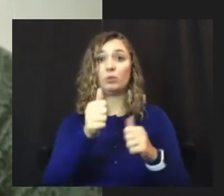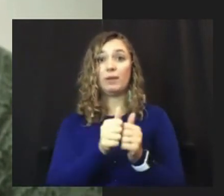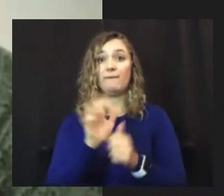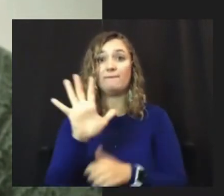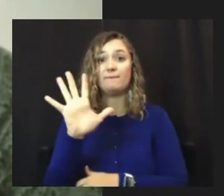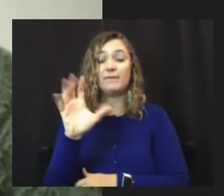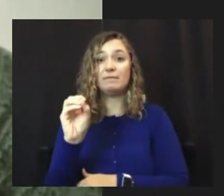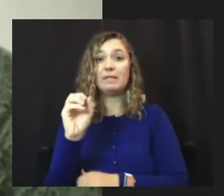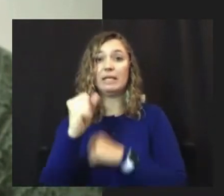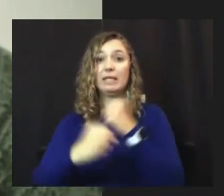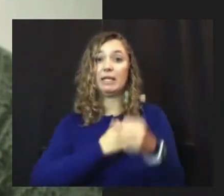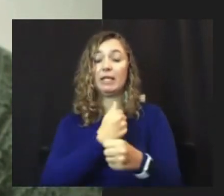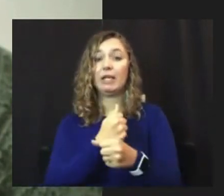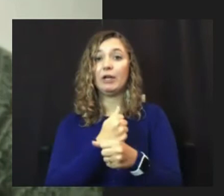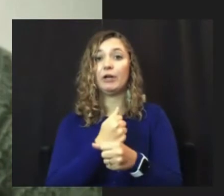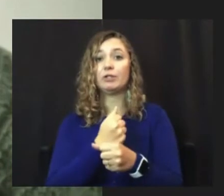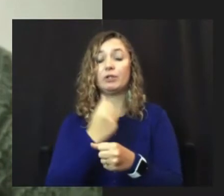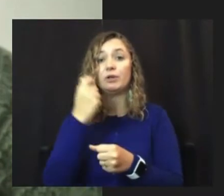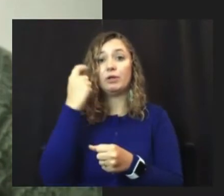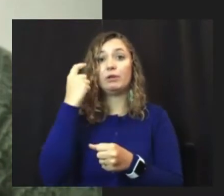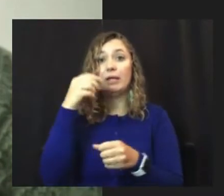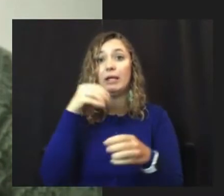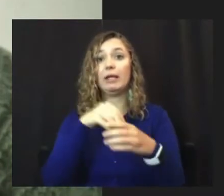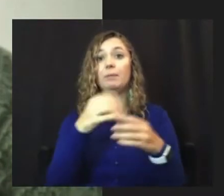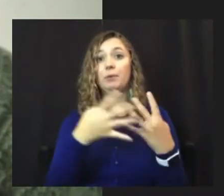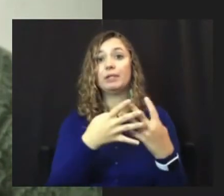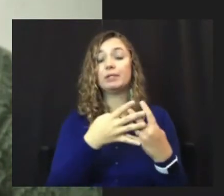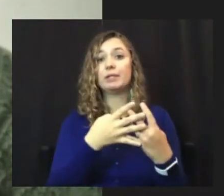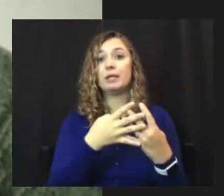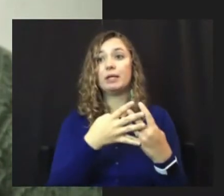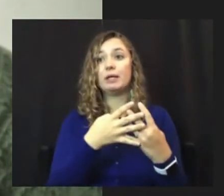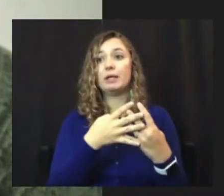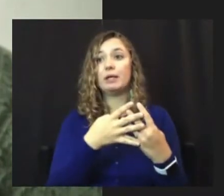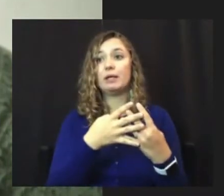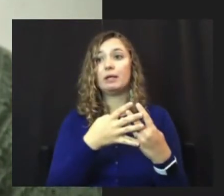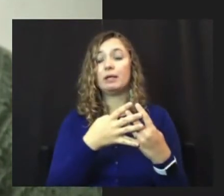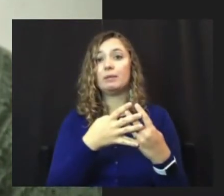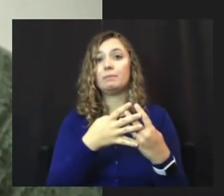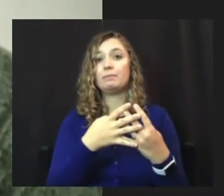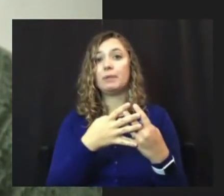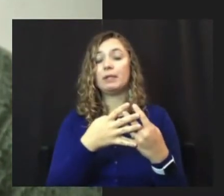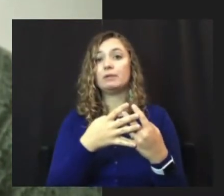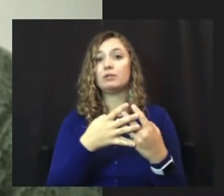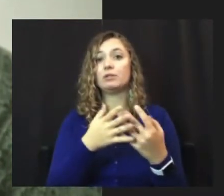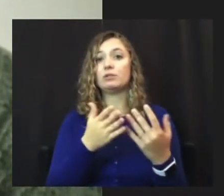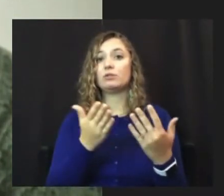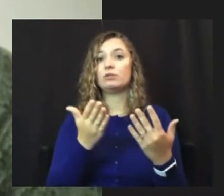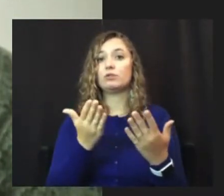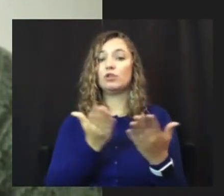40 suspended, but at least 10 years served. And